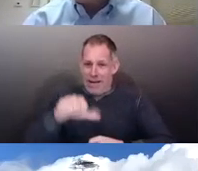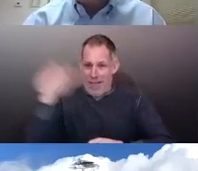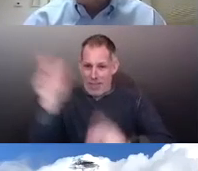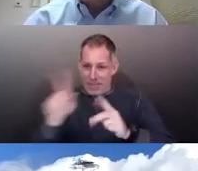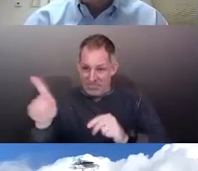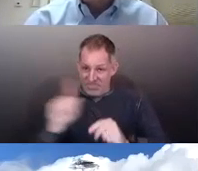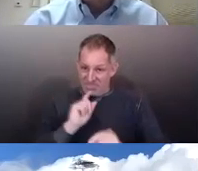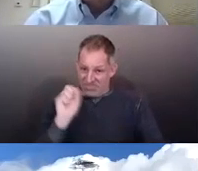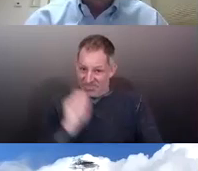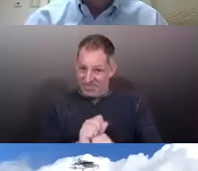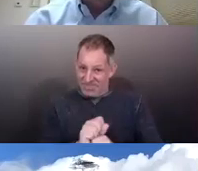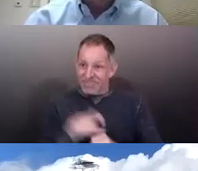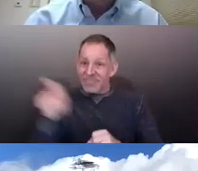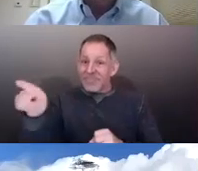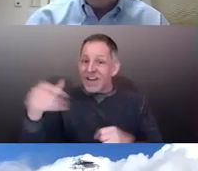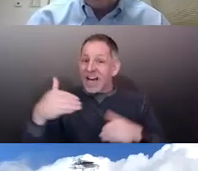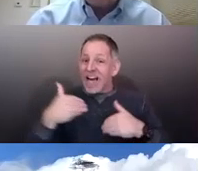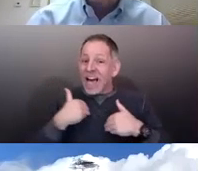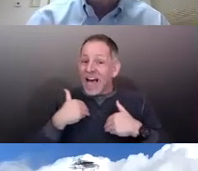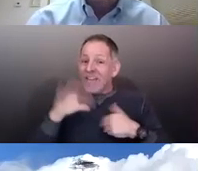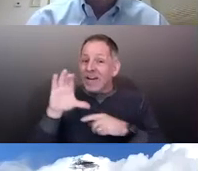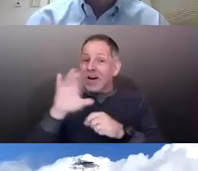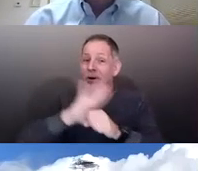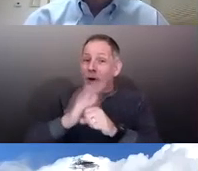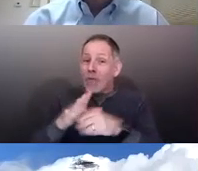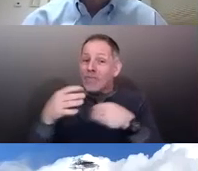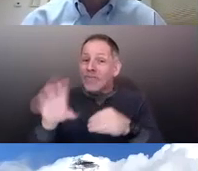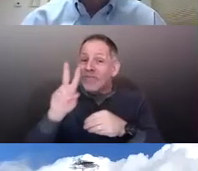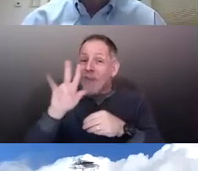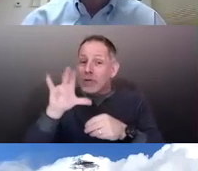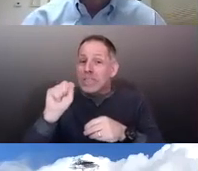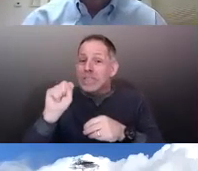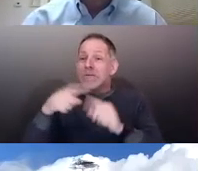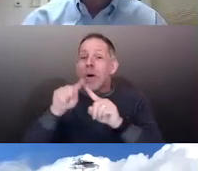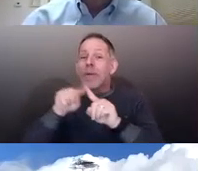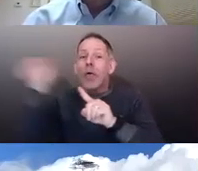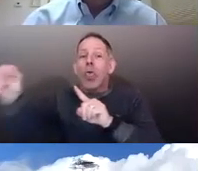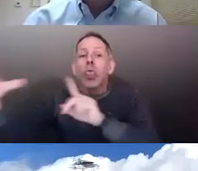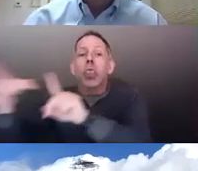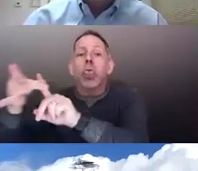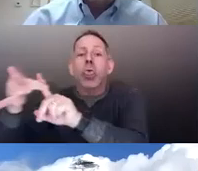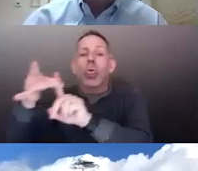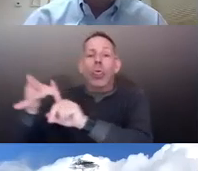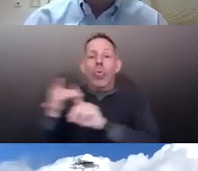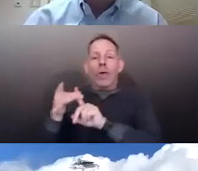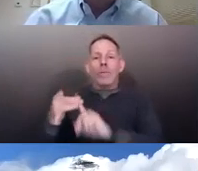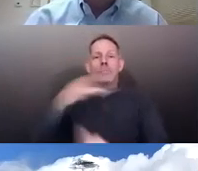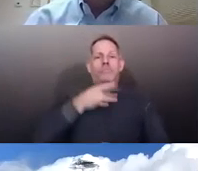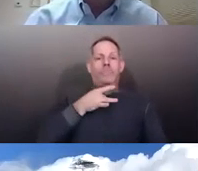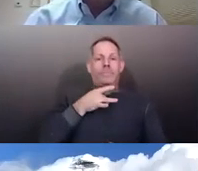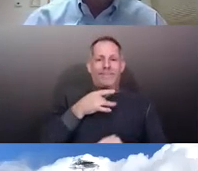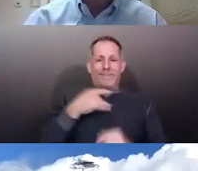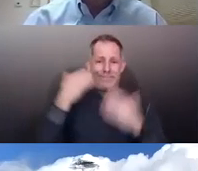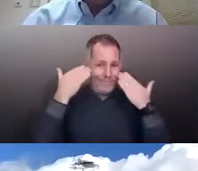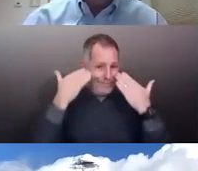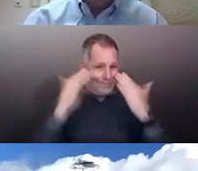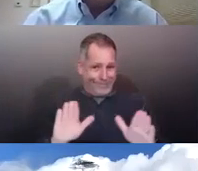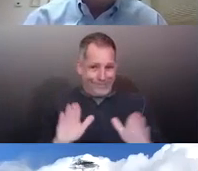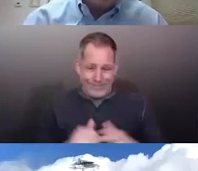really what's involved there. It's just math, and social distancing can't be